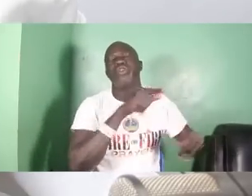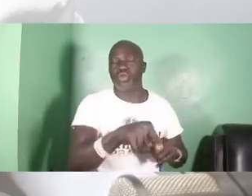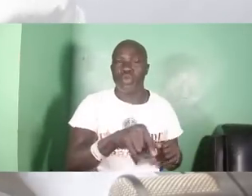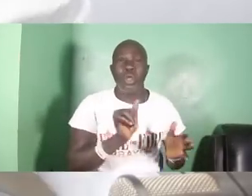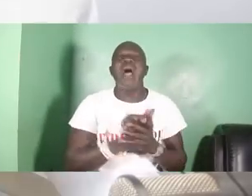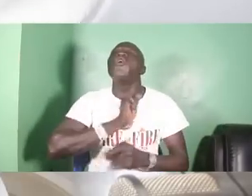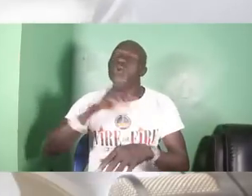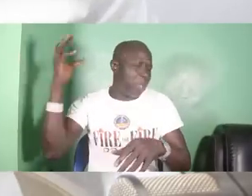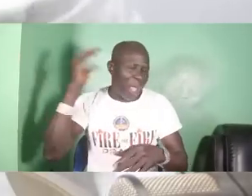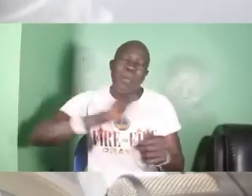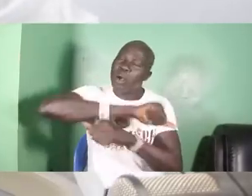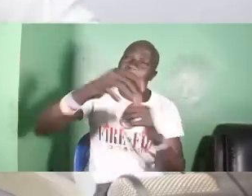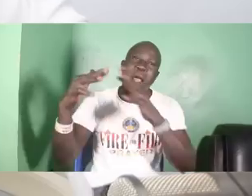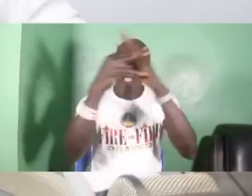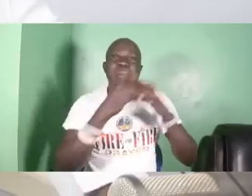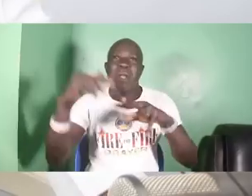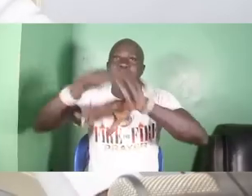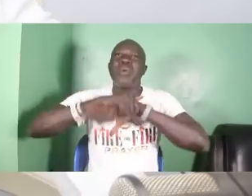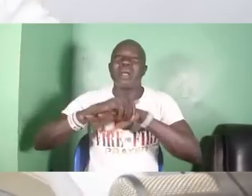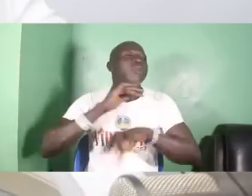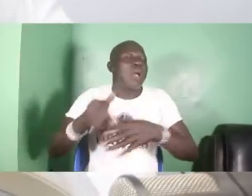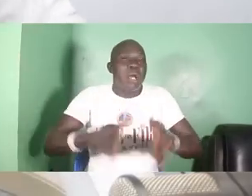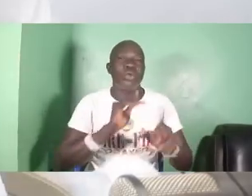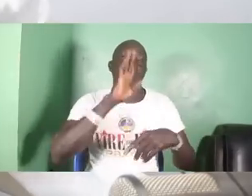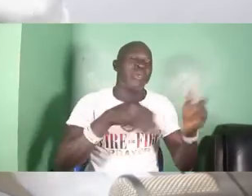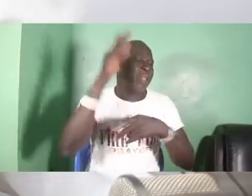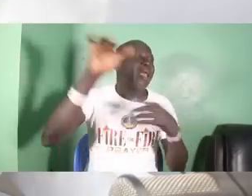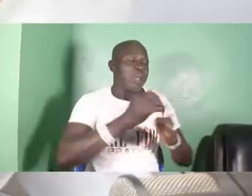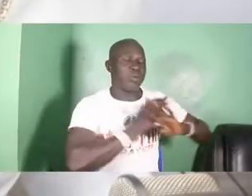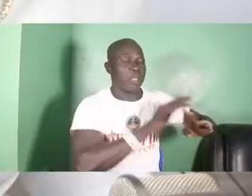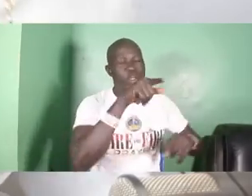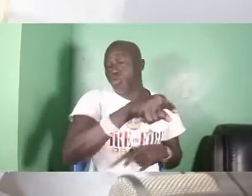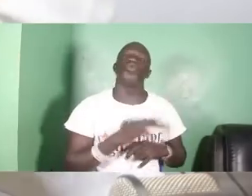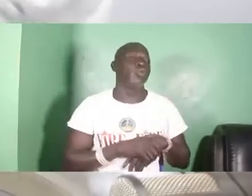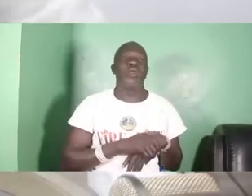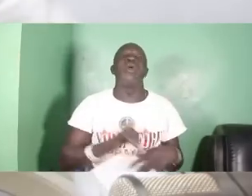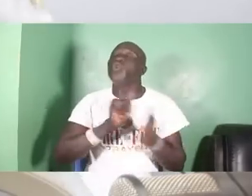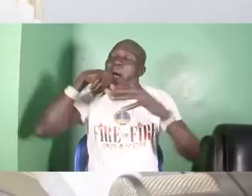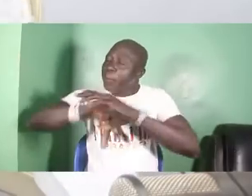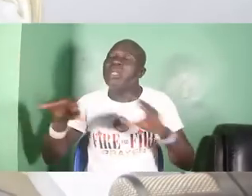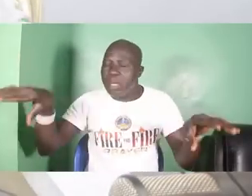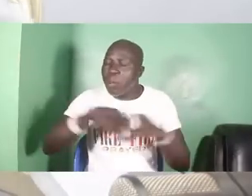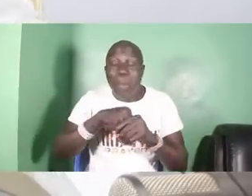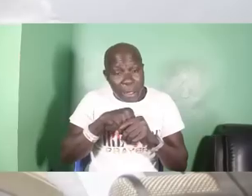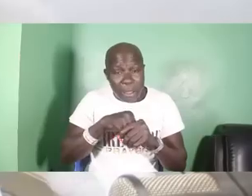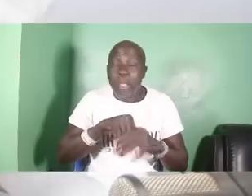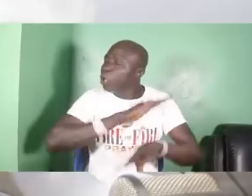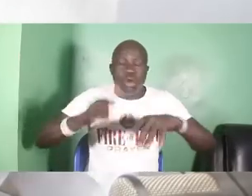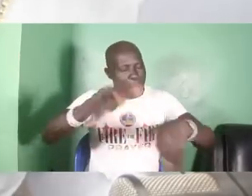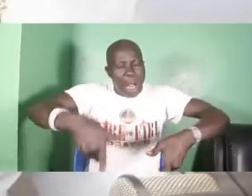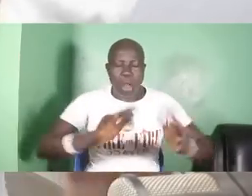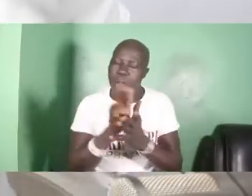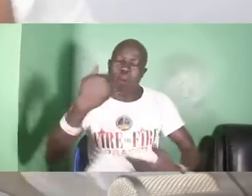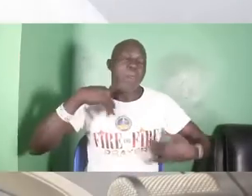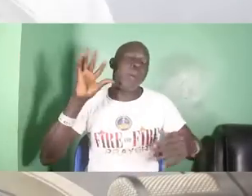delayed. You hear about traveling abroad. They didn't allow you to go there. You have been stagnated. You are married. You